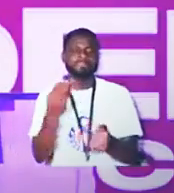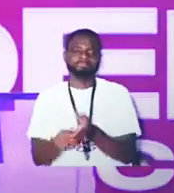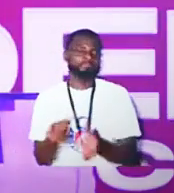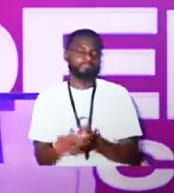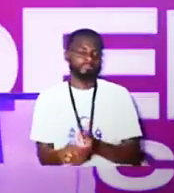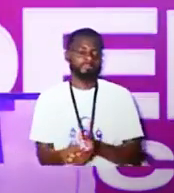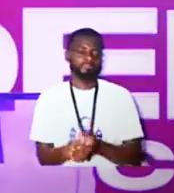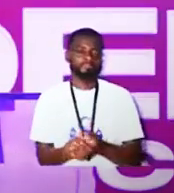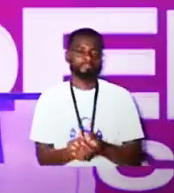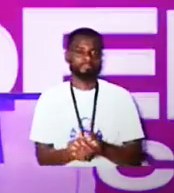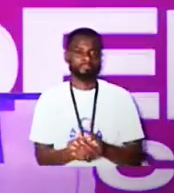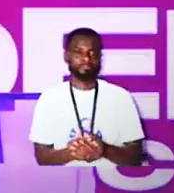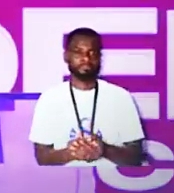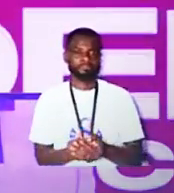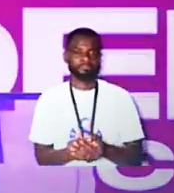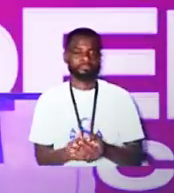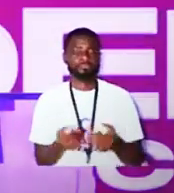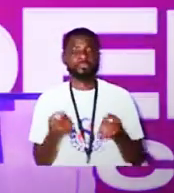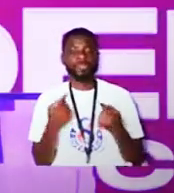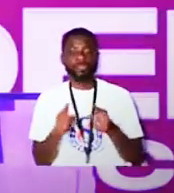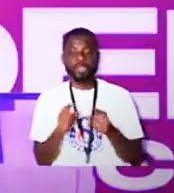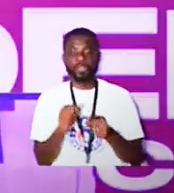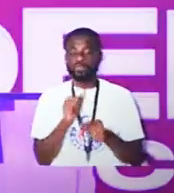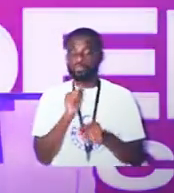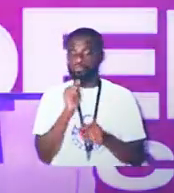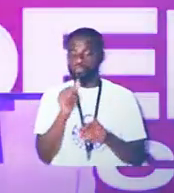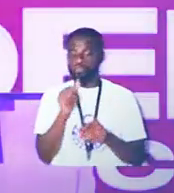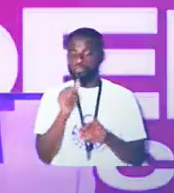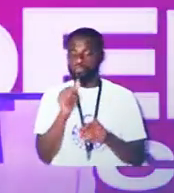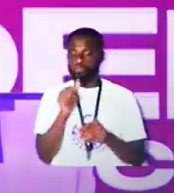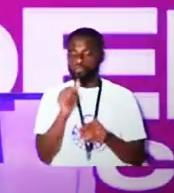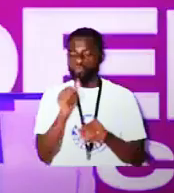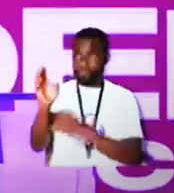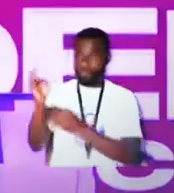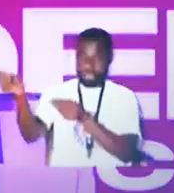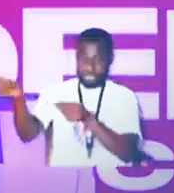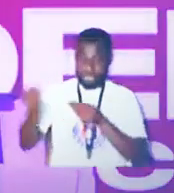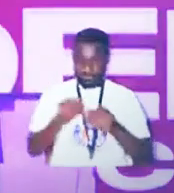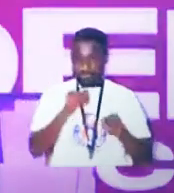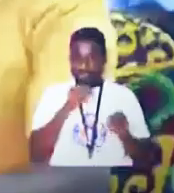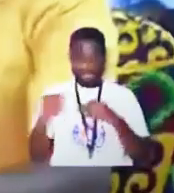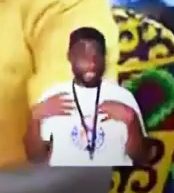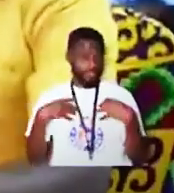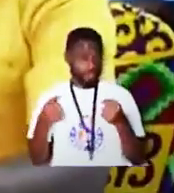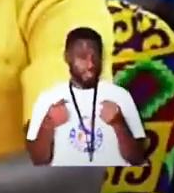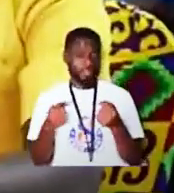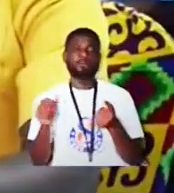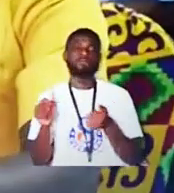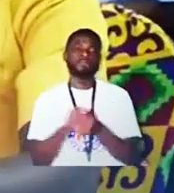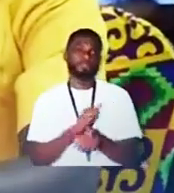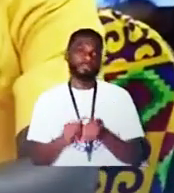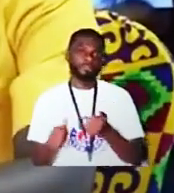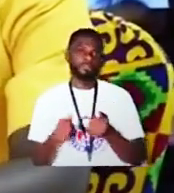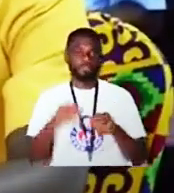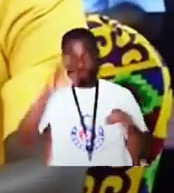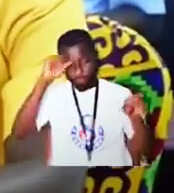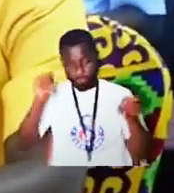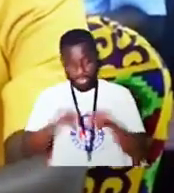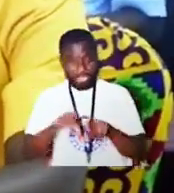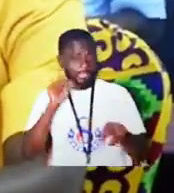invoicing and all that. When we don't manage what God has entrusted to us, we spoil it. So brothers and